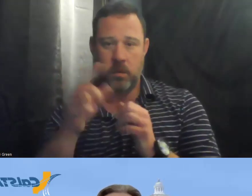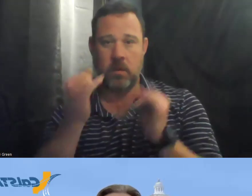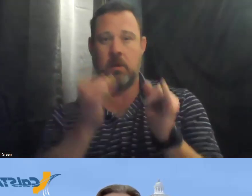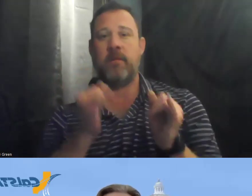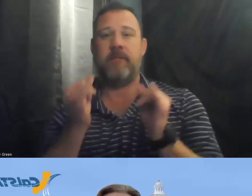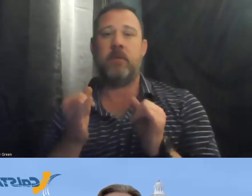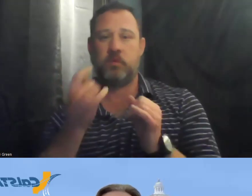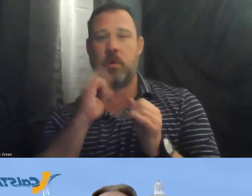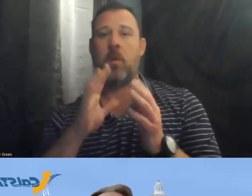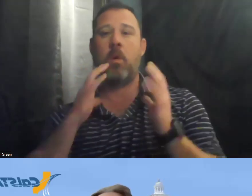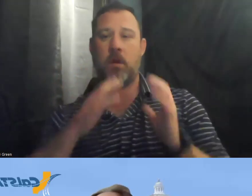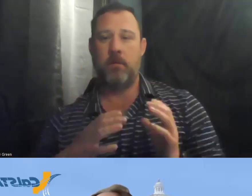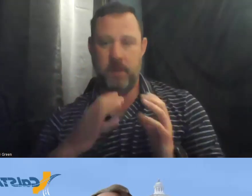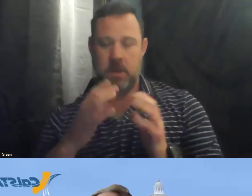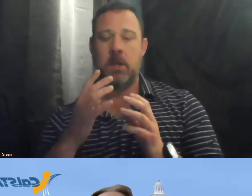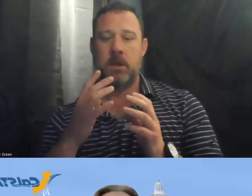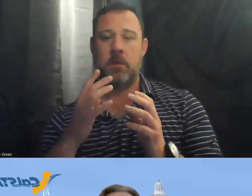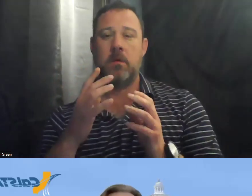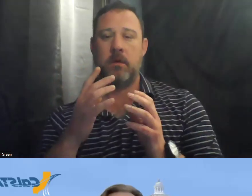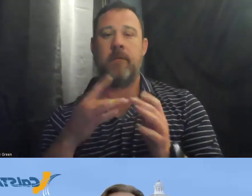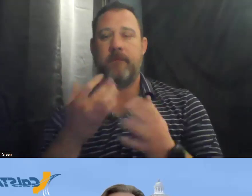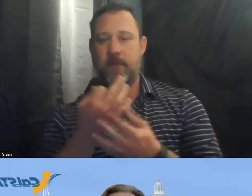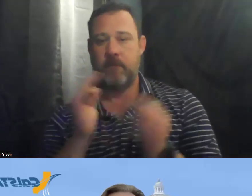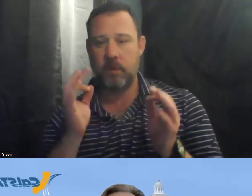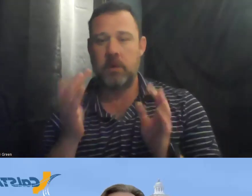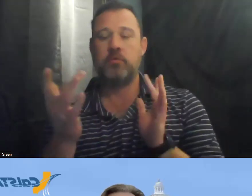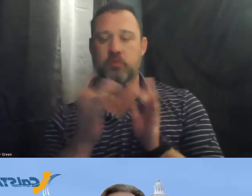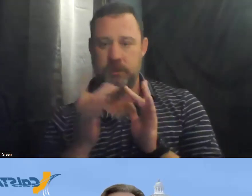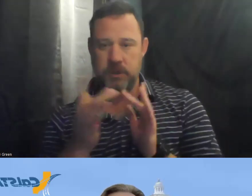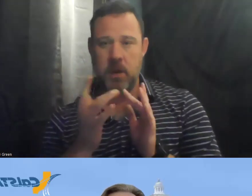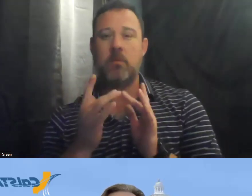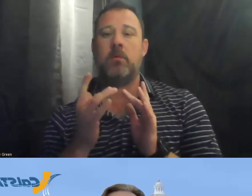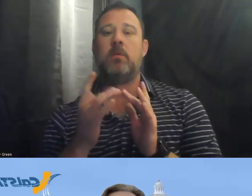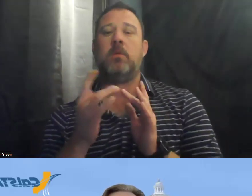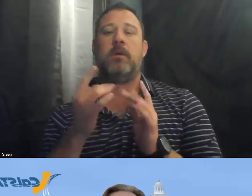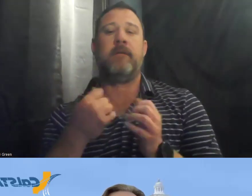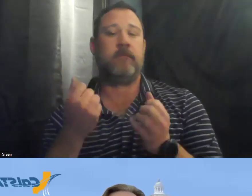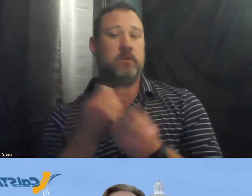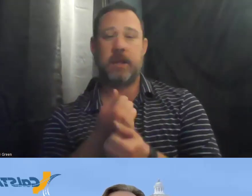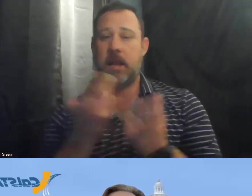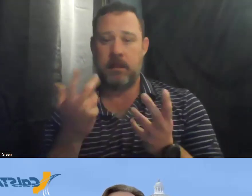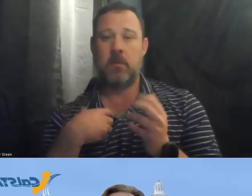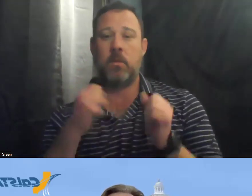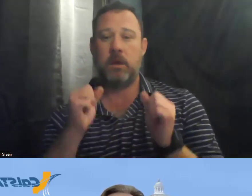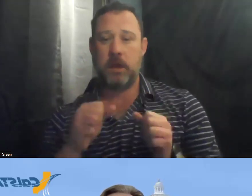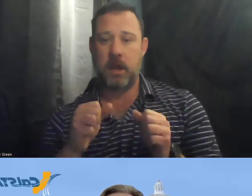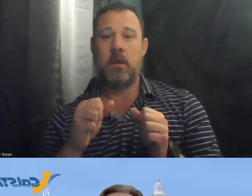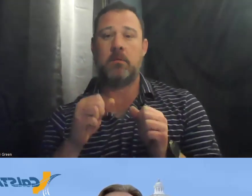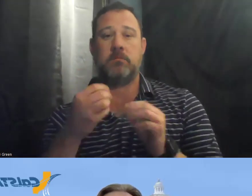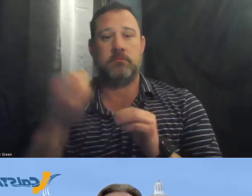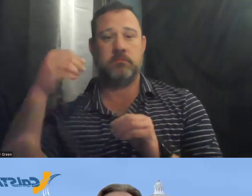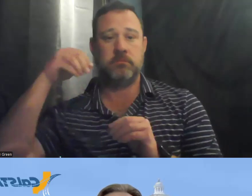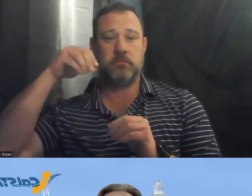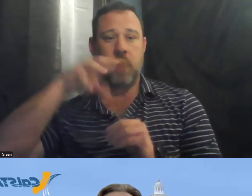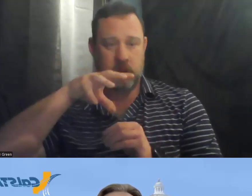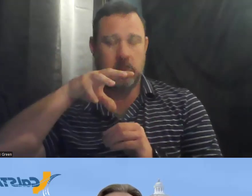or in the committee forums. Please feel free to reach out if there are things that we can put daylight a little bit